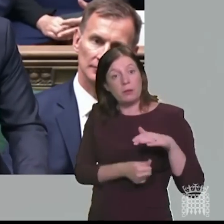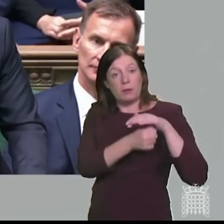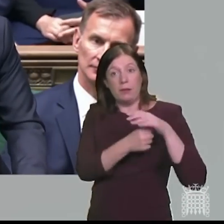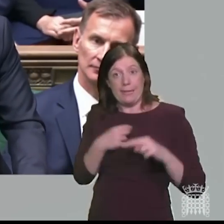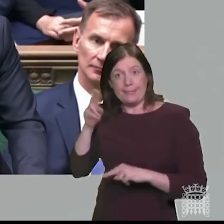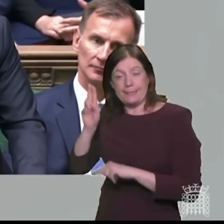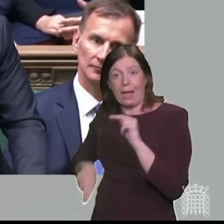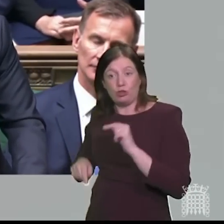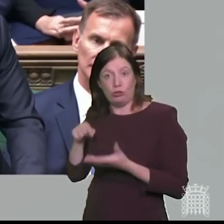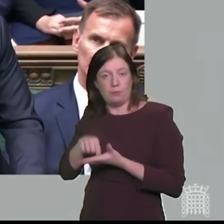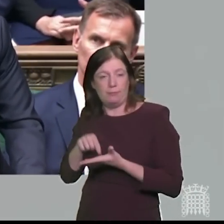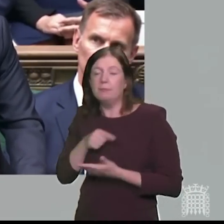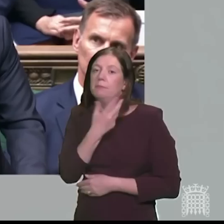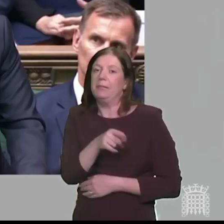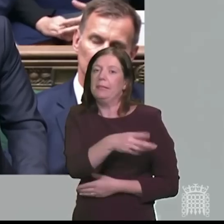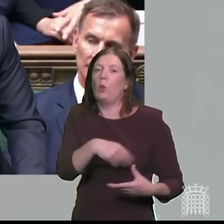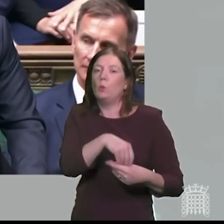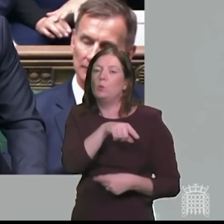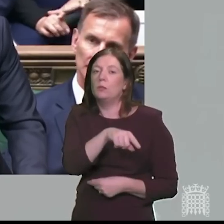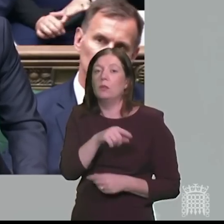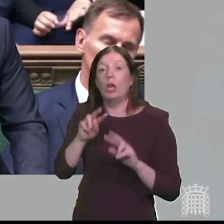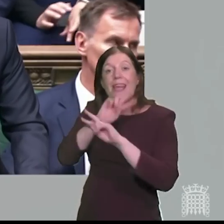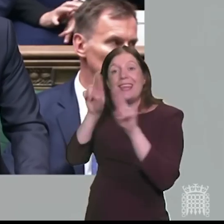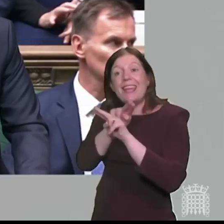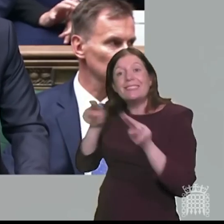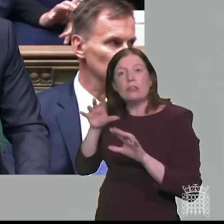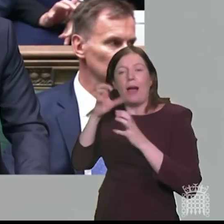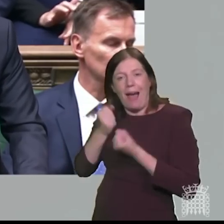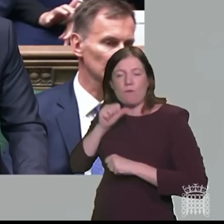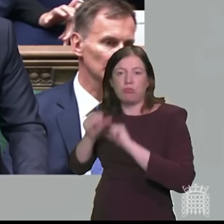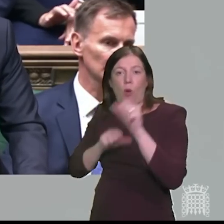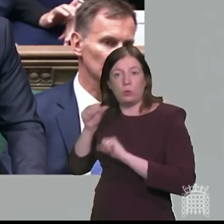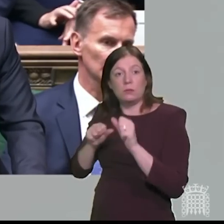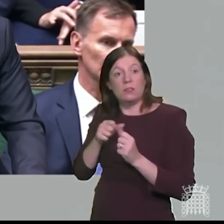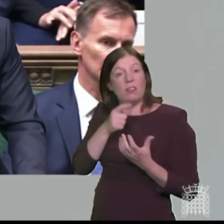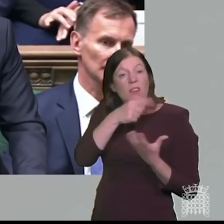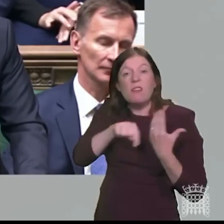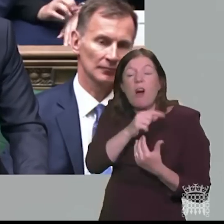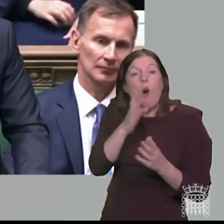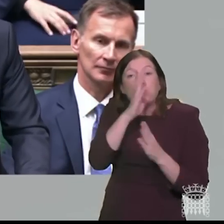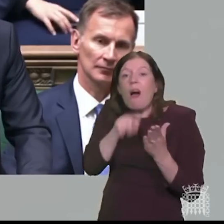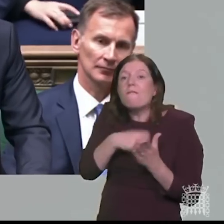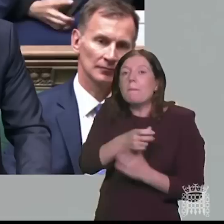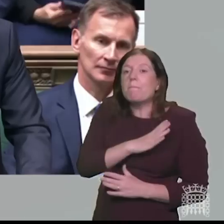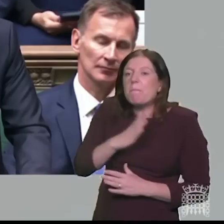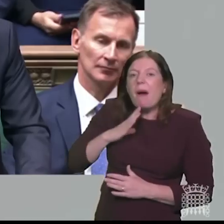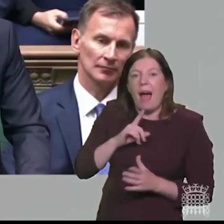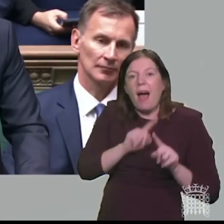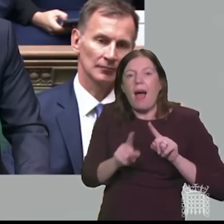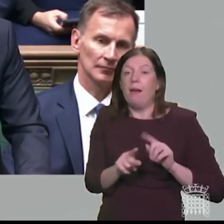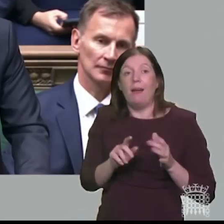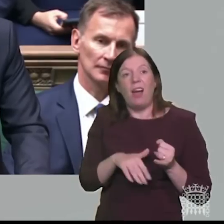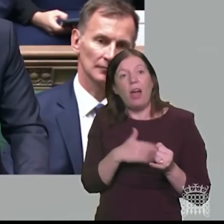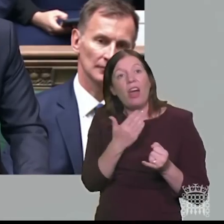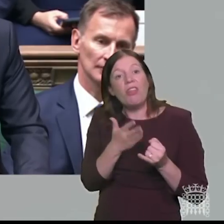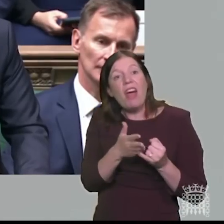sanctions regime already, and we also support international mechanisms which hold individual mercenaries in the Wagner Group to account for violations of